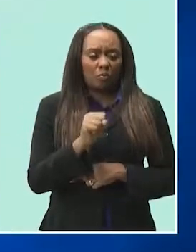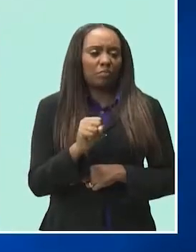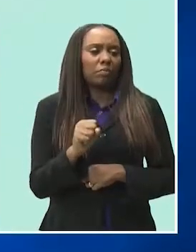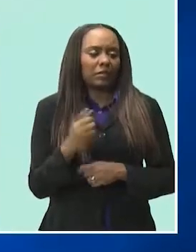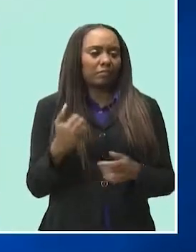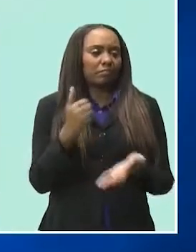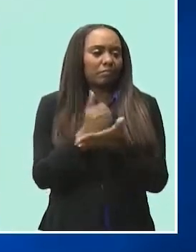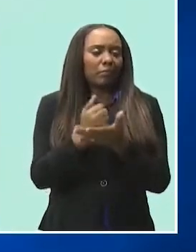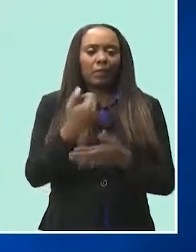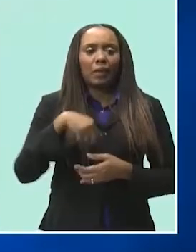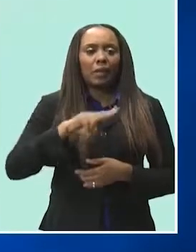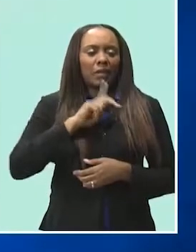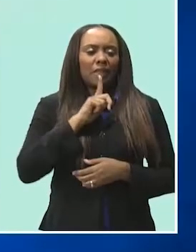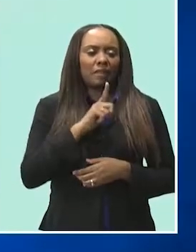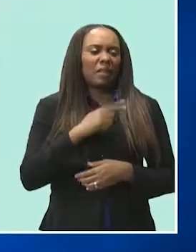operate in these very trying